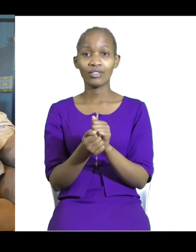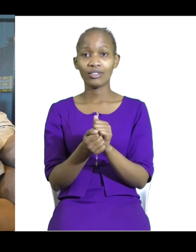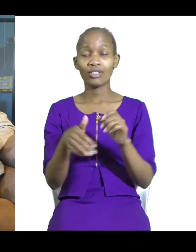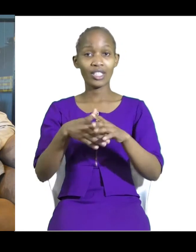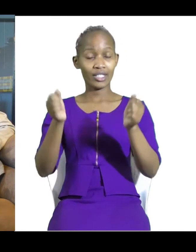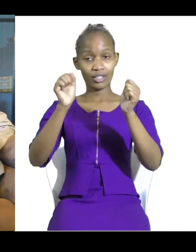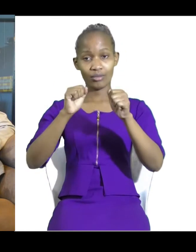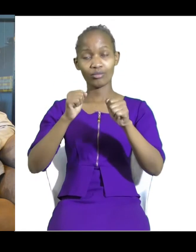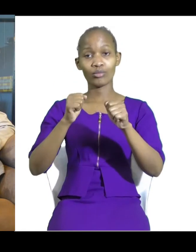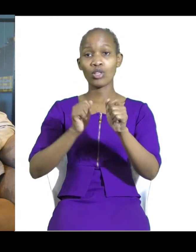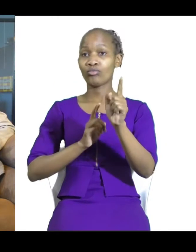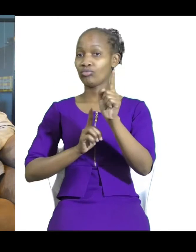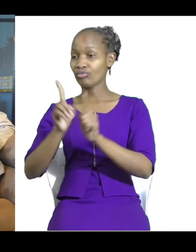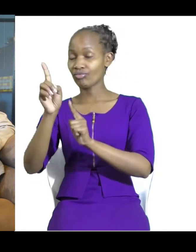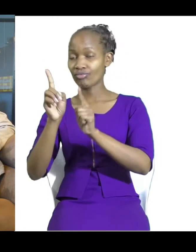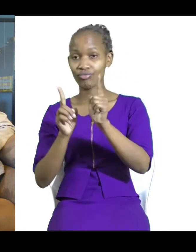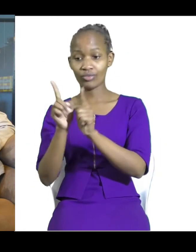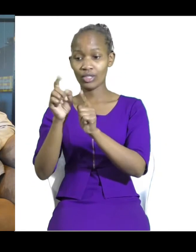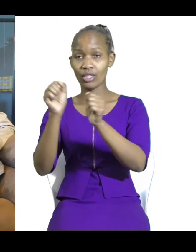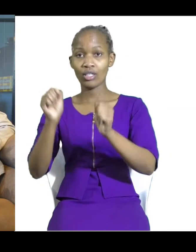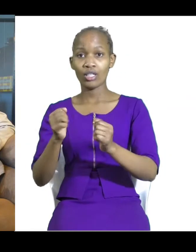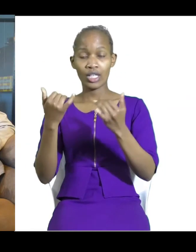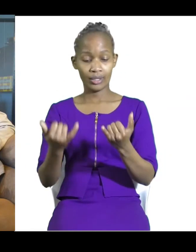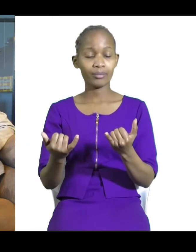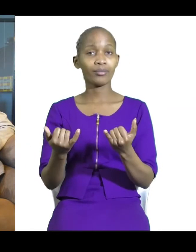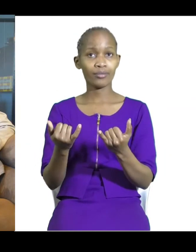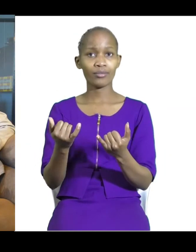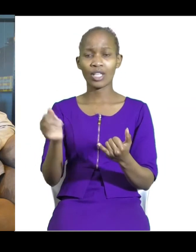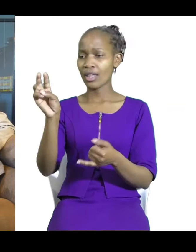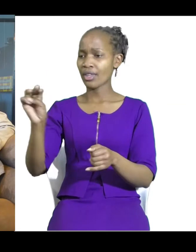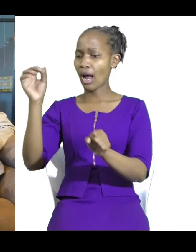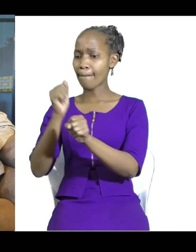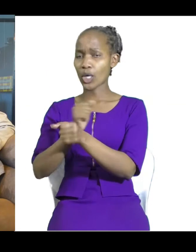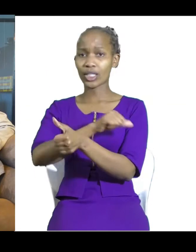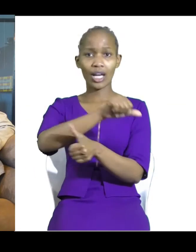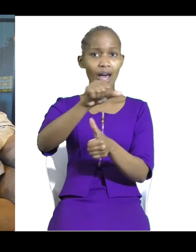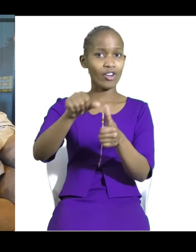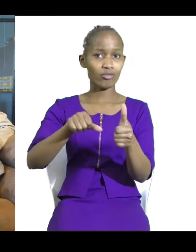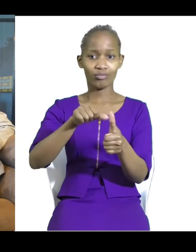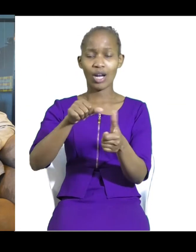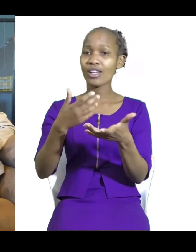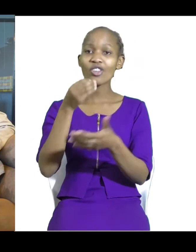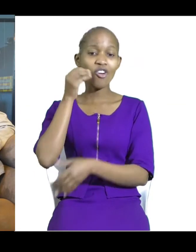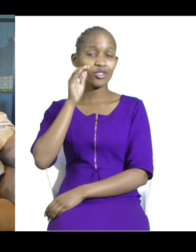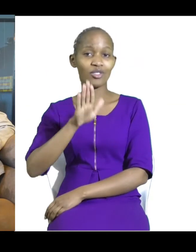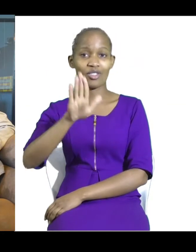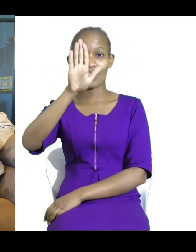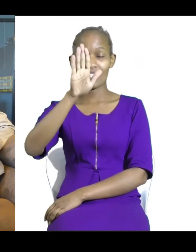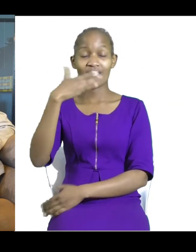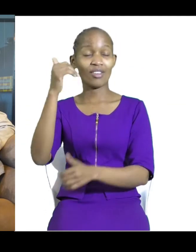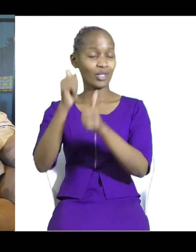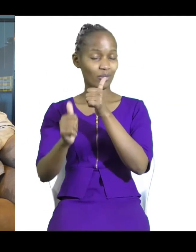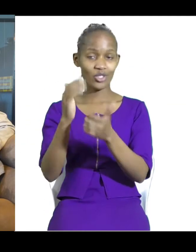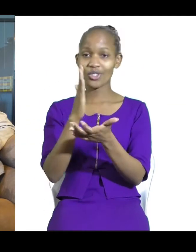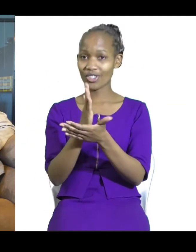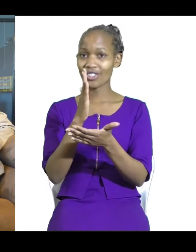the inability for them to navigate the transportation system, and now just by them working around in their homes, it's something